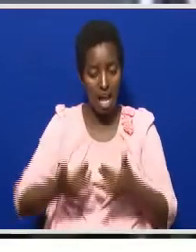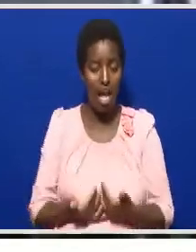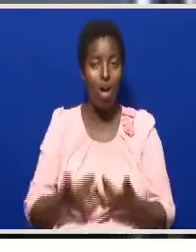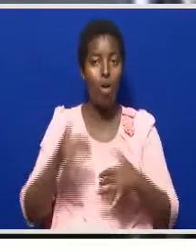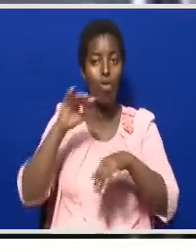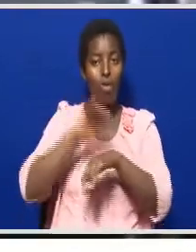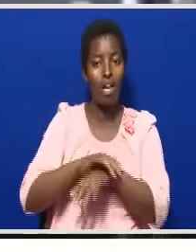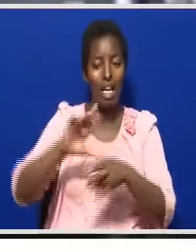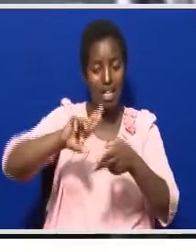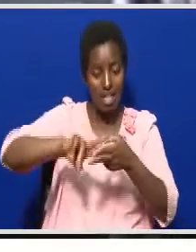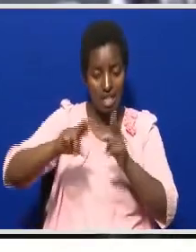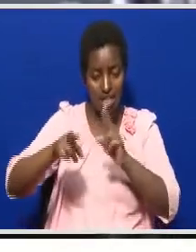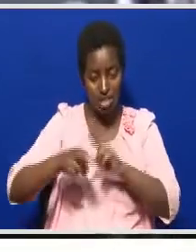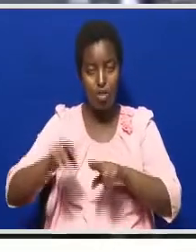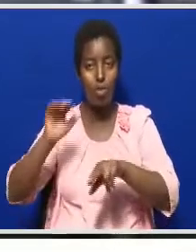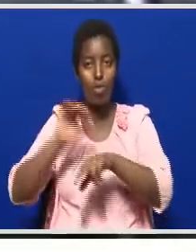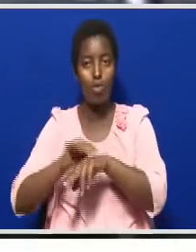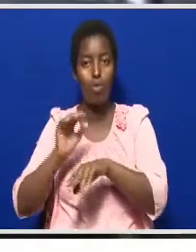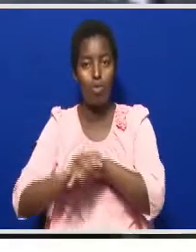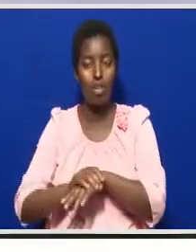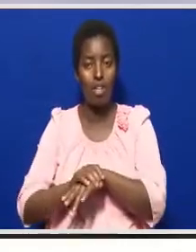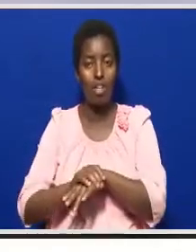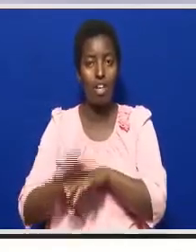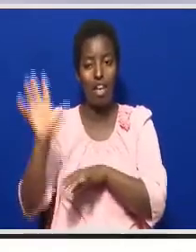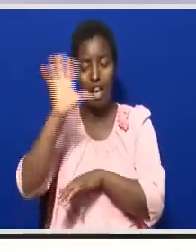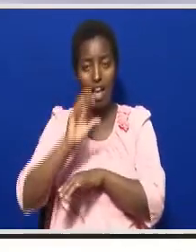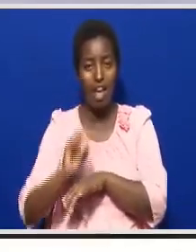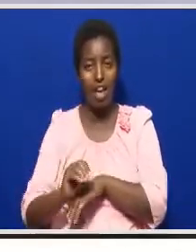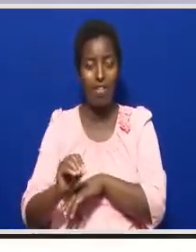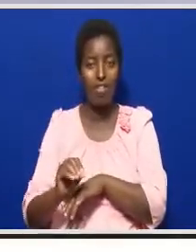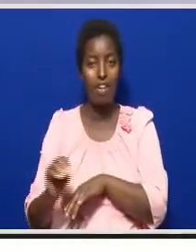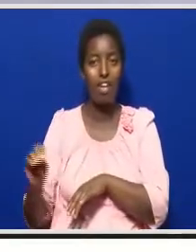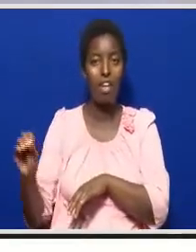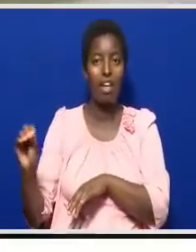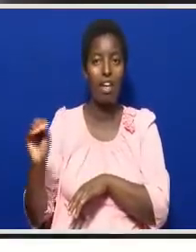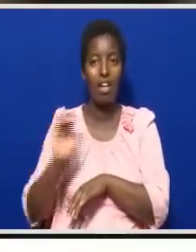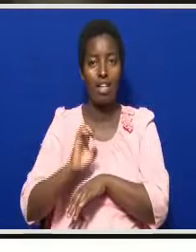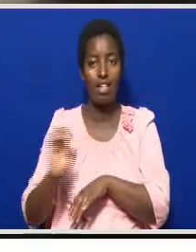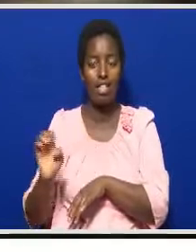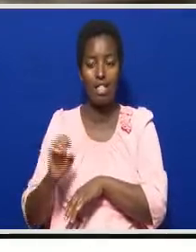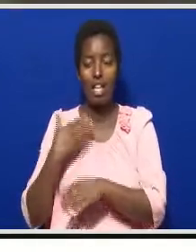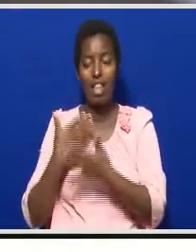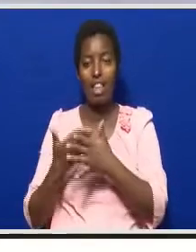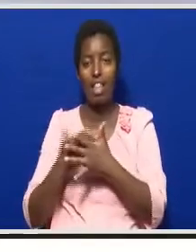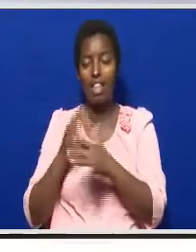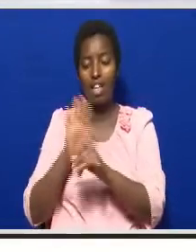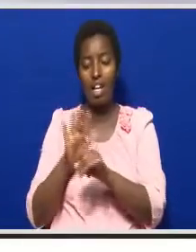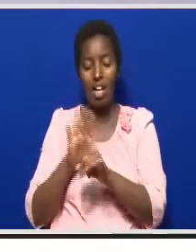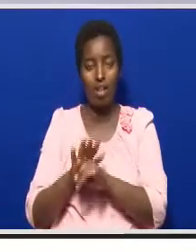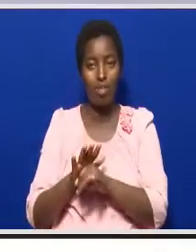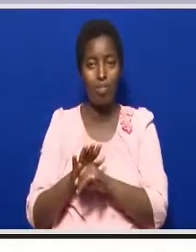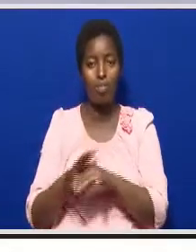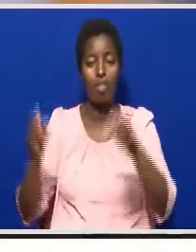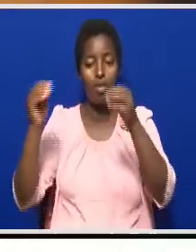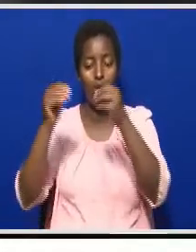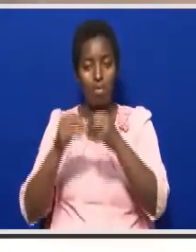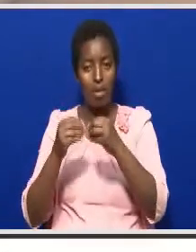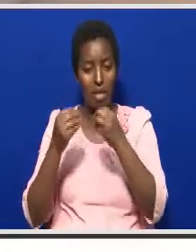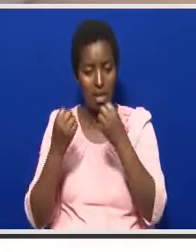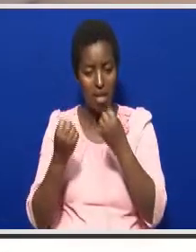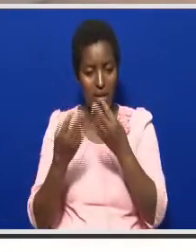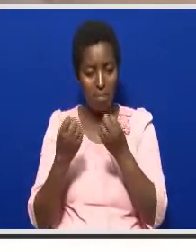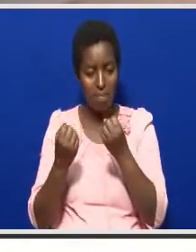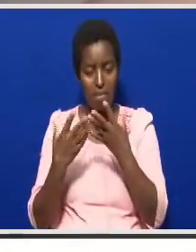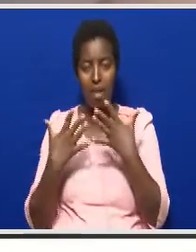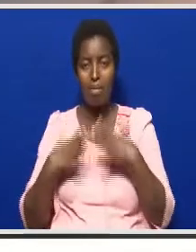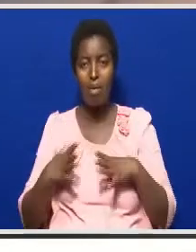ushirika katika Jumuiya ya Afrika Mashariki. Na ninashukuru sana kwa hii msafara. Tumekutana na watu mbalimbali